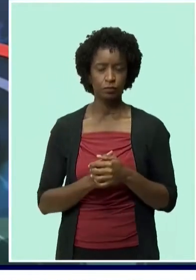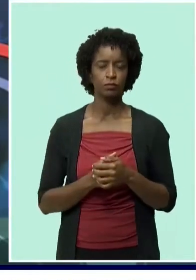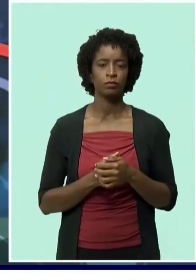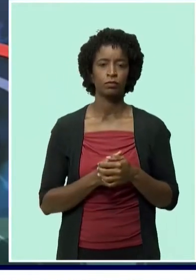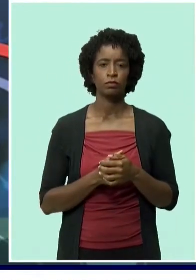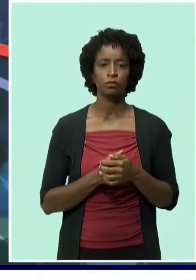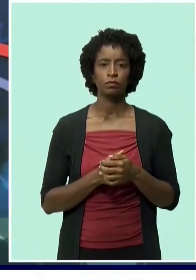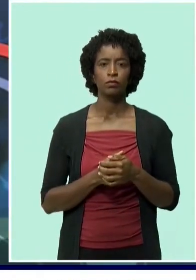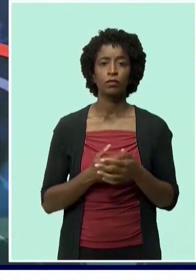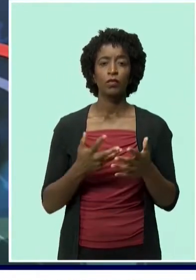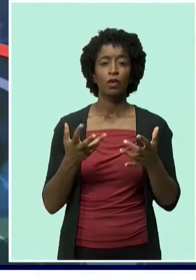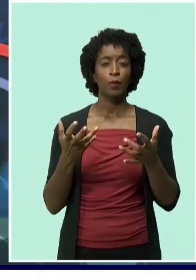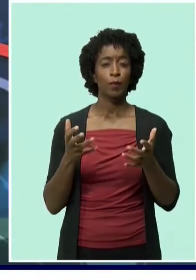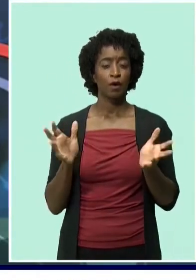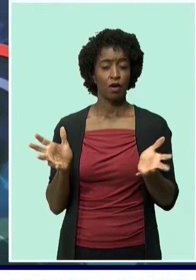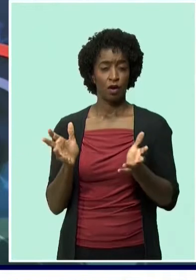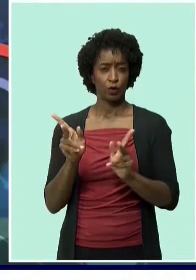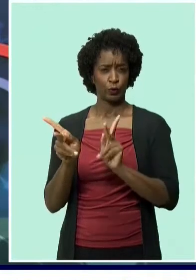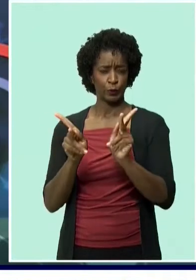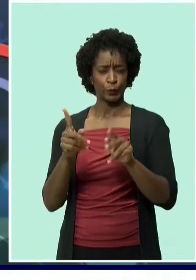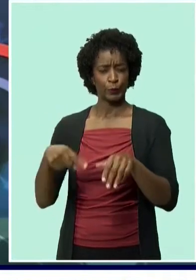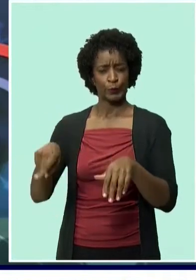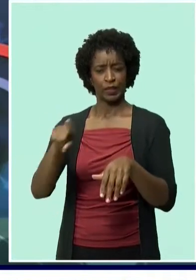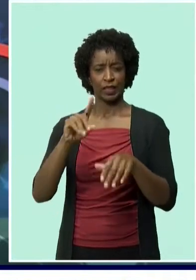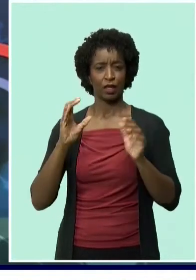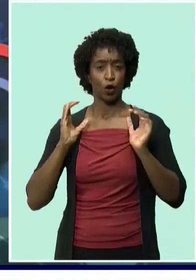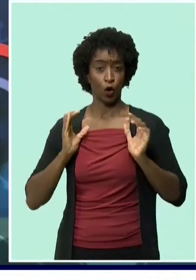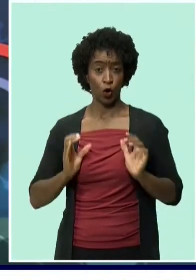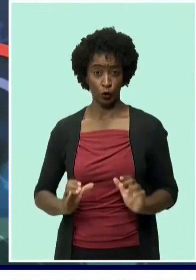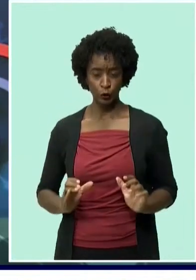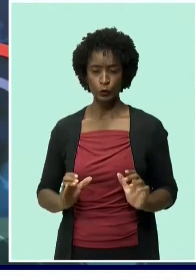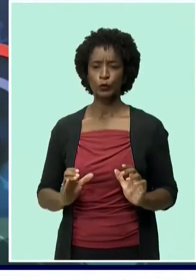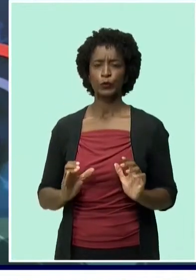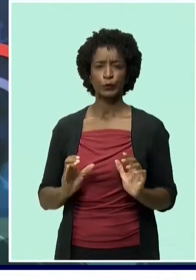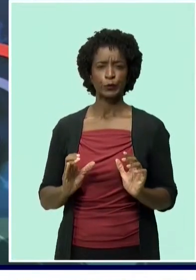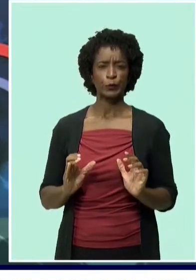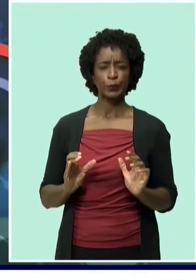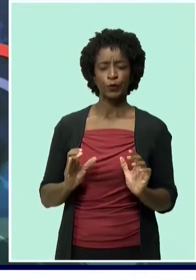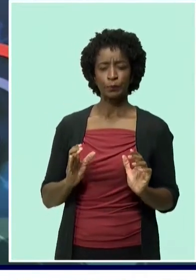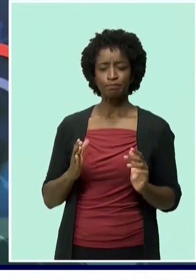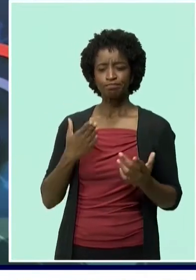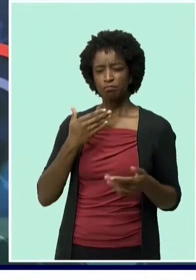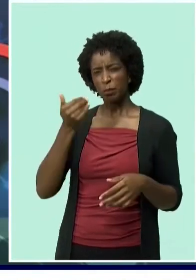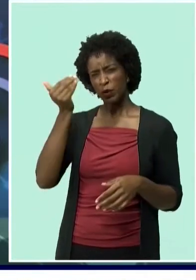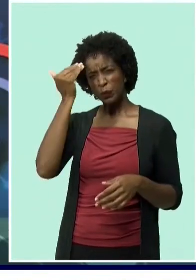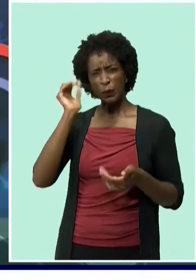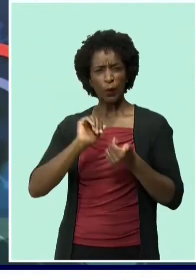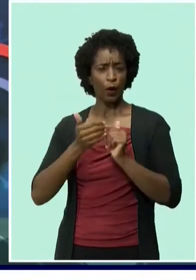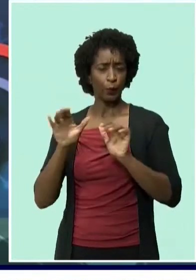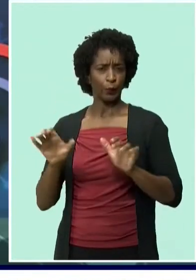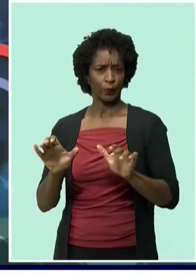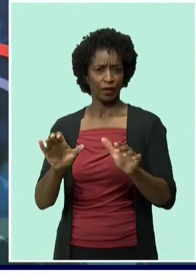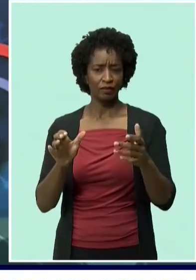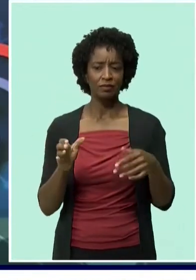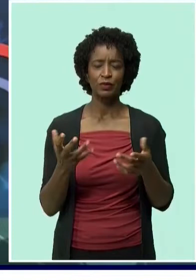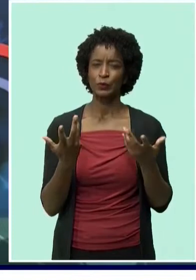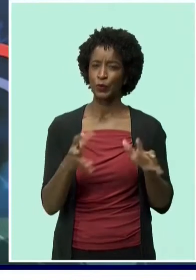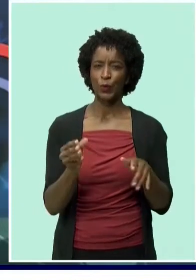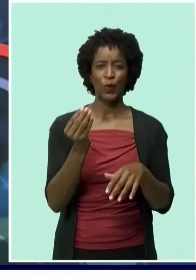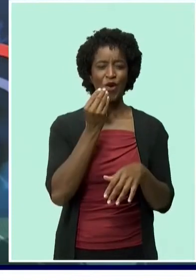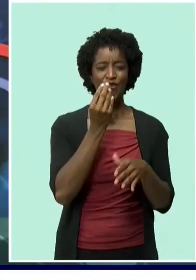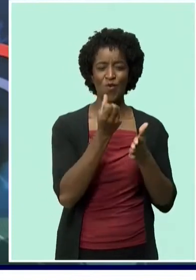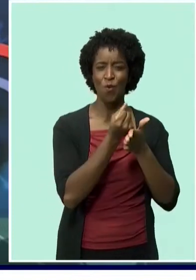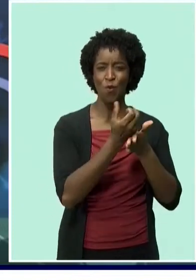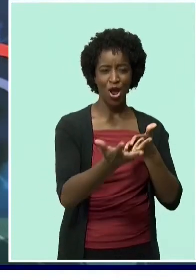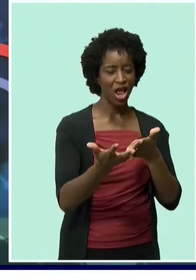heighten consumer awareness and shift behavior regarding food wastage. It calls for public and private entities from across